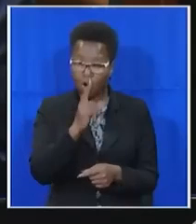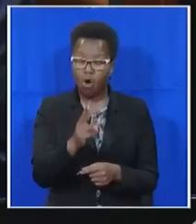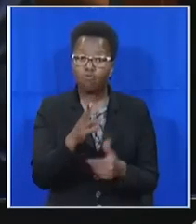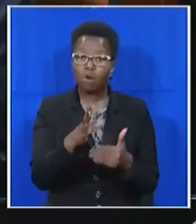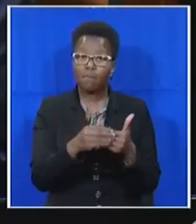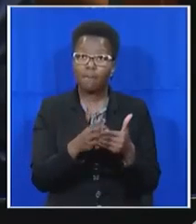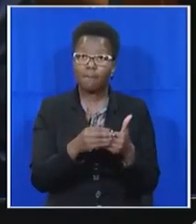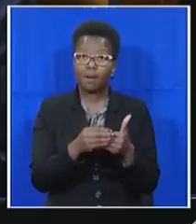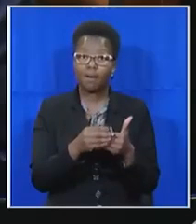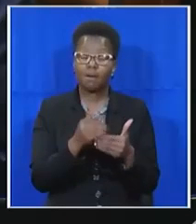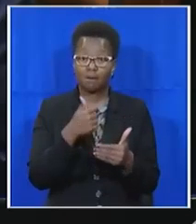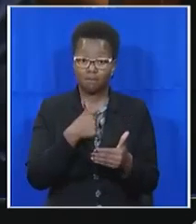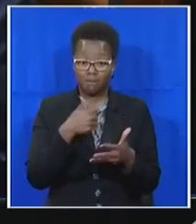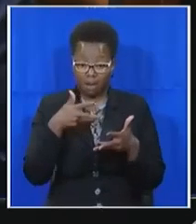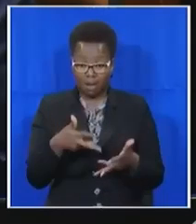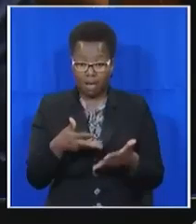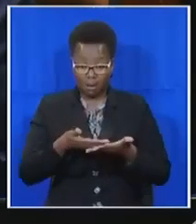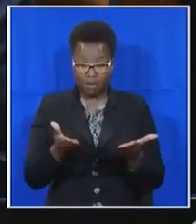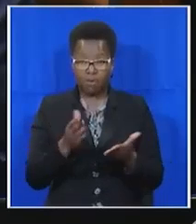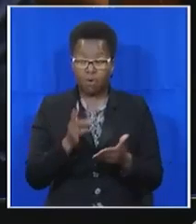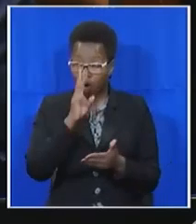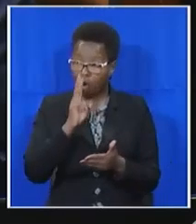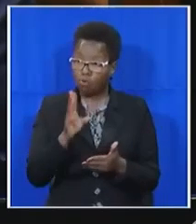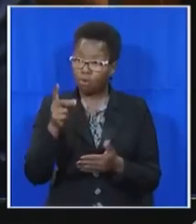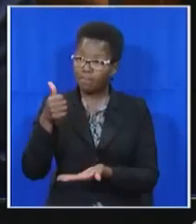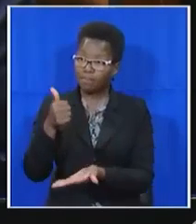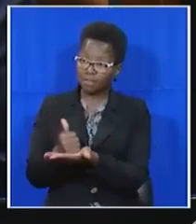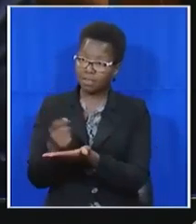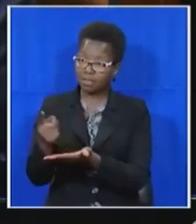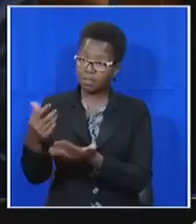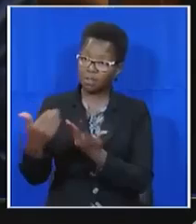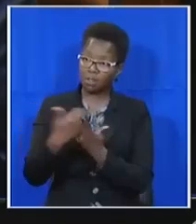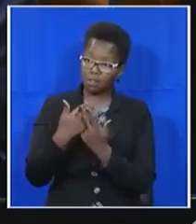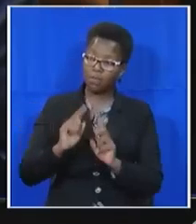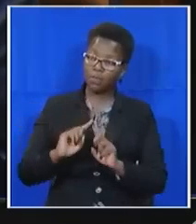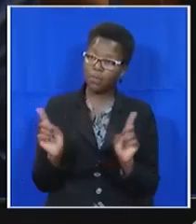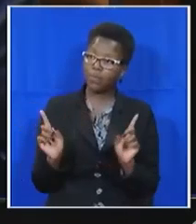I'm addressing you, Honorable Kwakwa, take your seat. You are interrupting me.